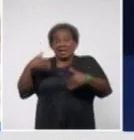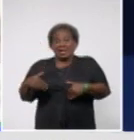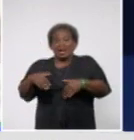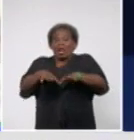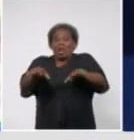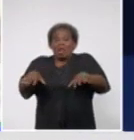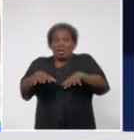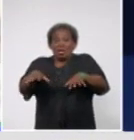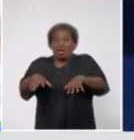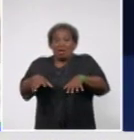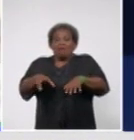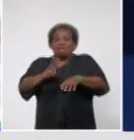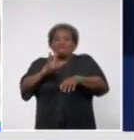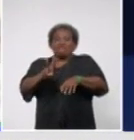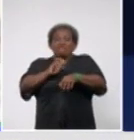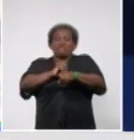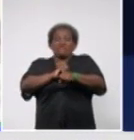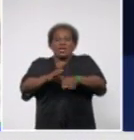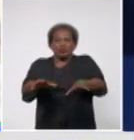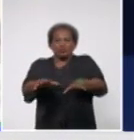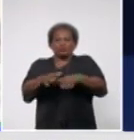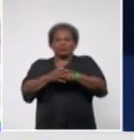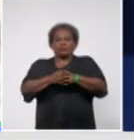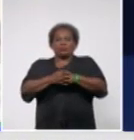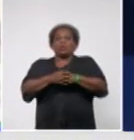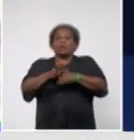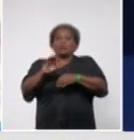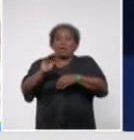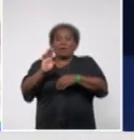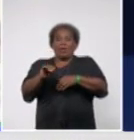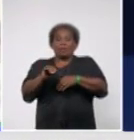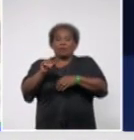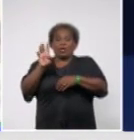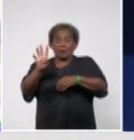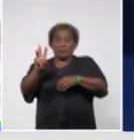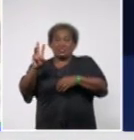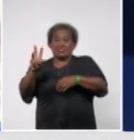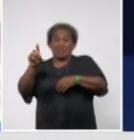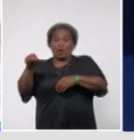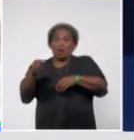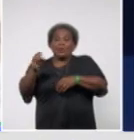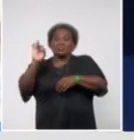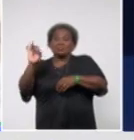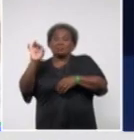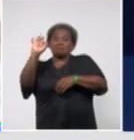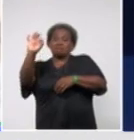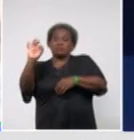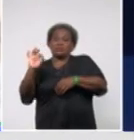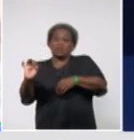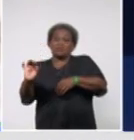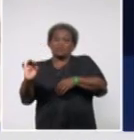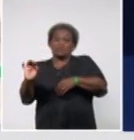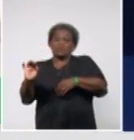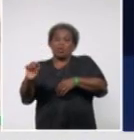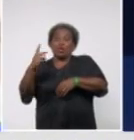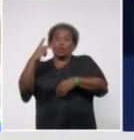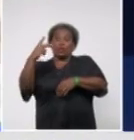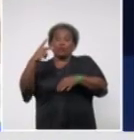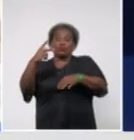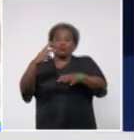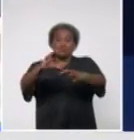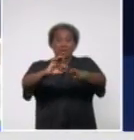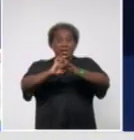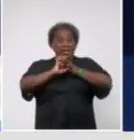Yesterday, 2 patients joined the group of those reported as serious, and 5